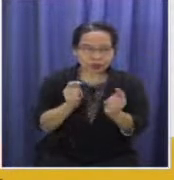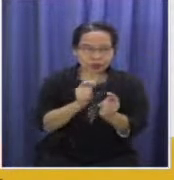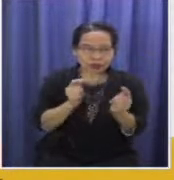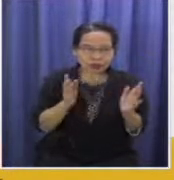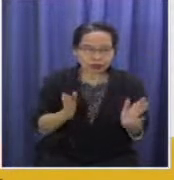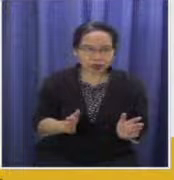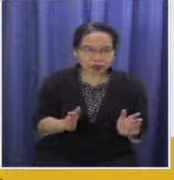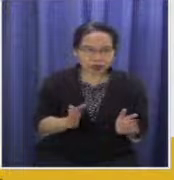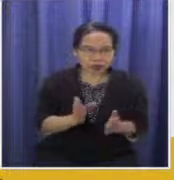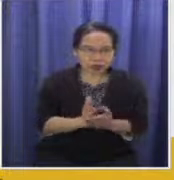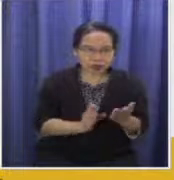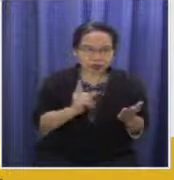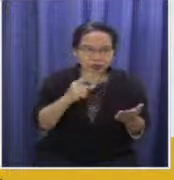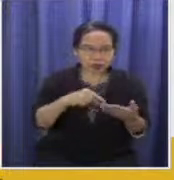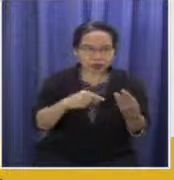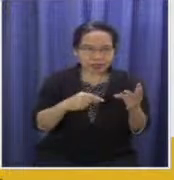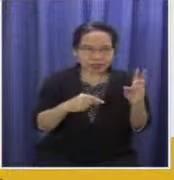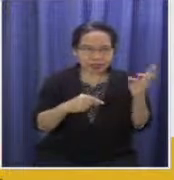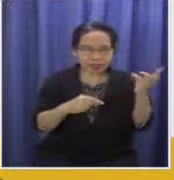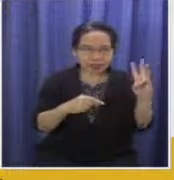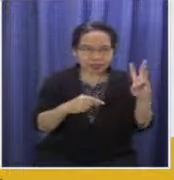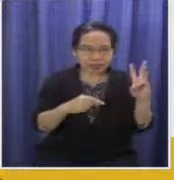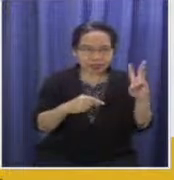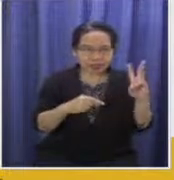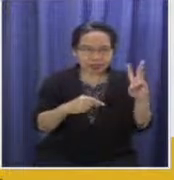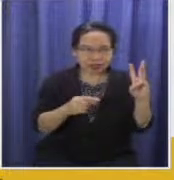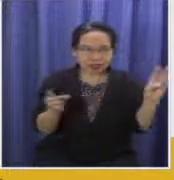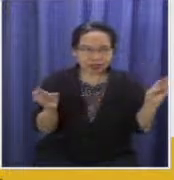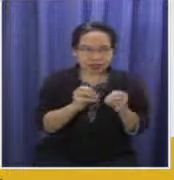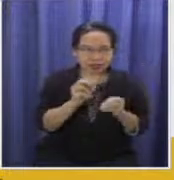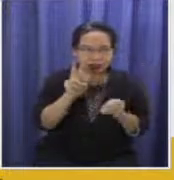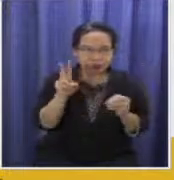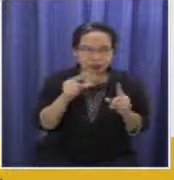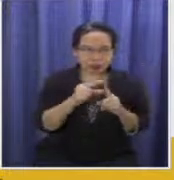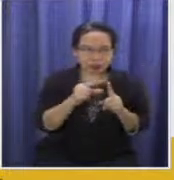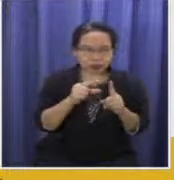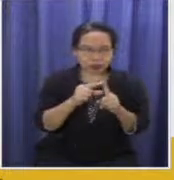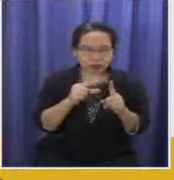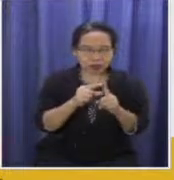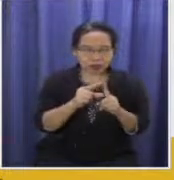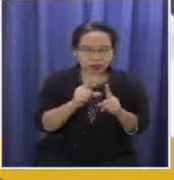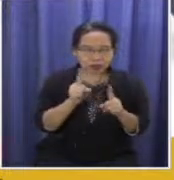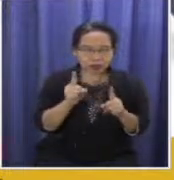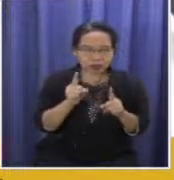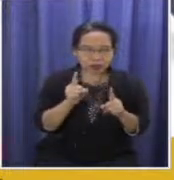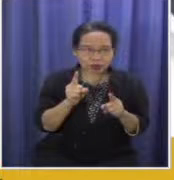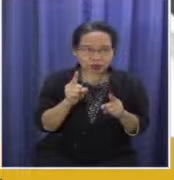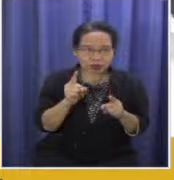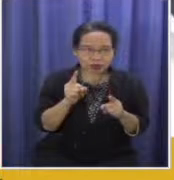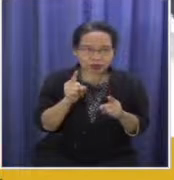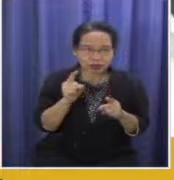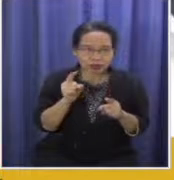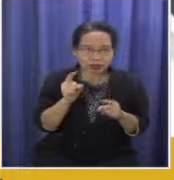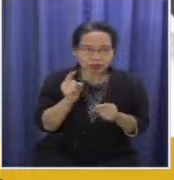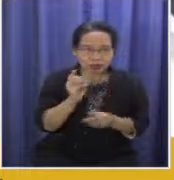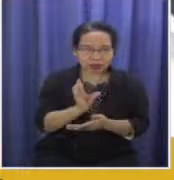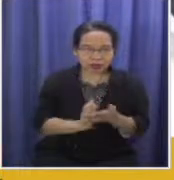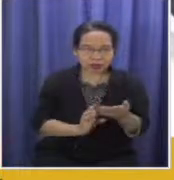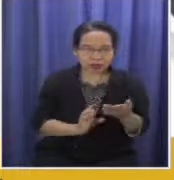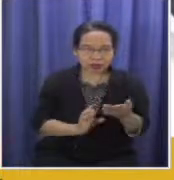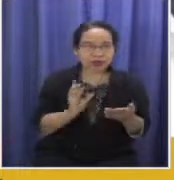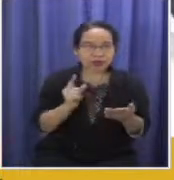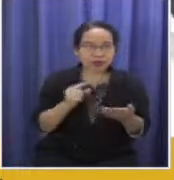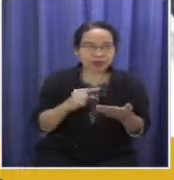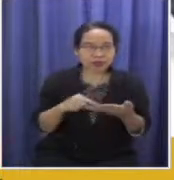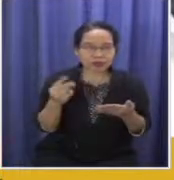of 116 added 2 words in 116. You can notice it